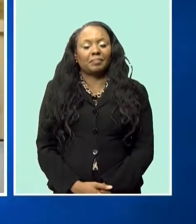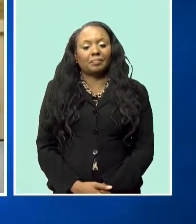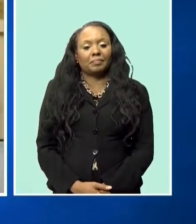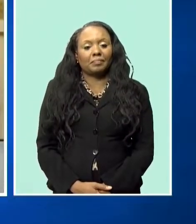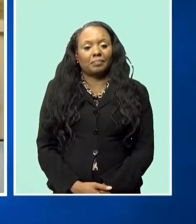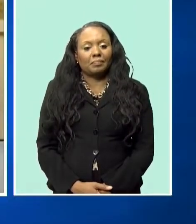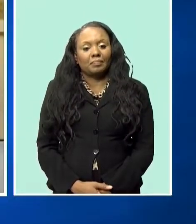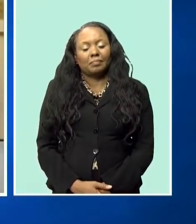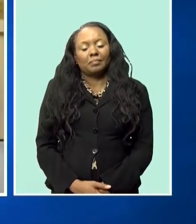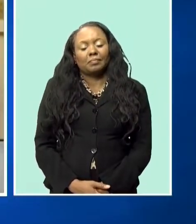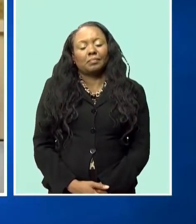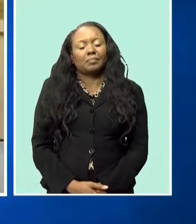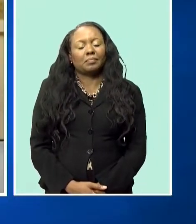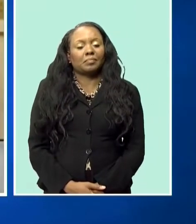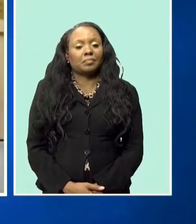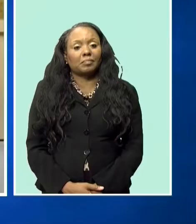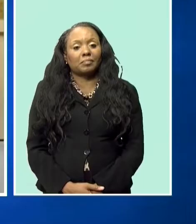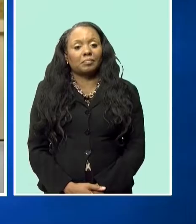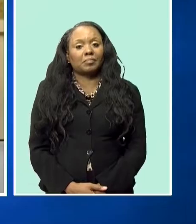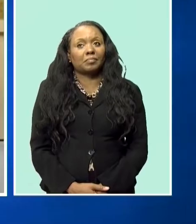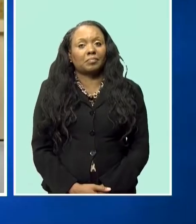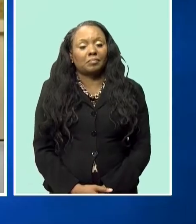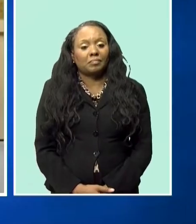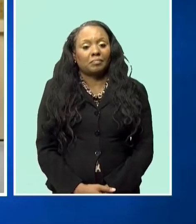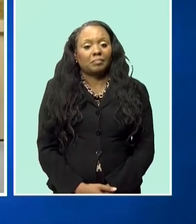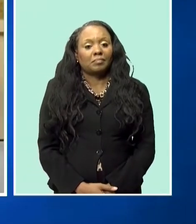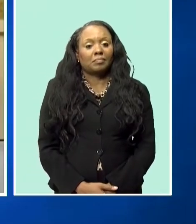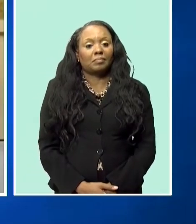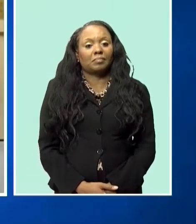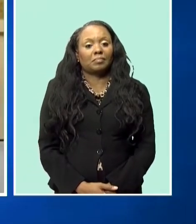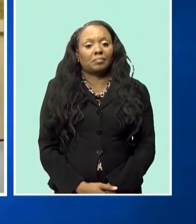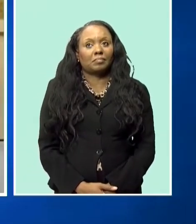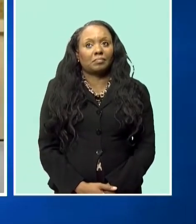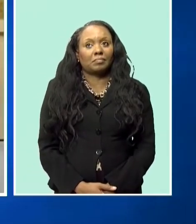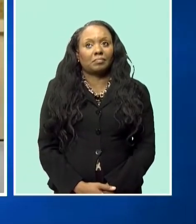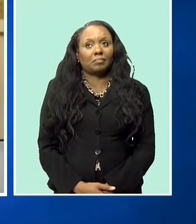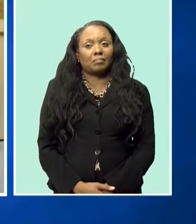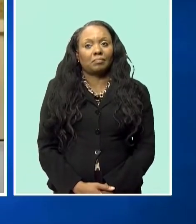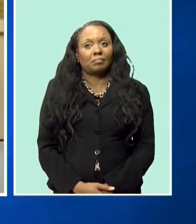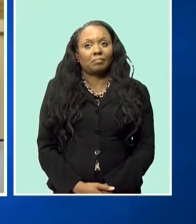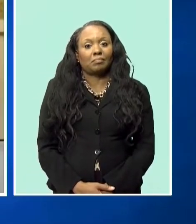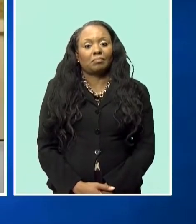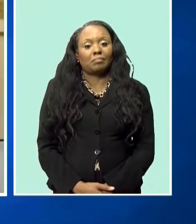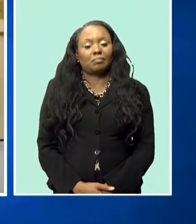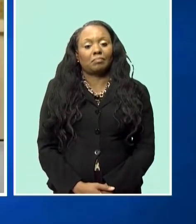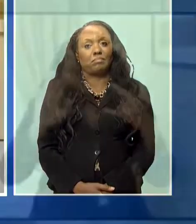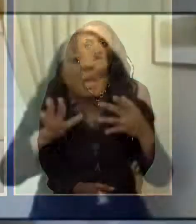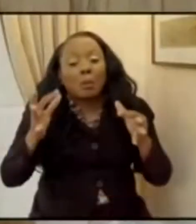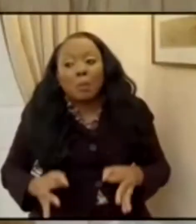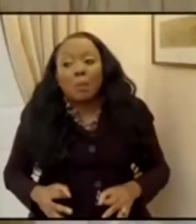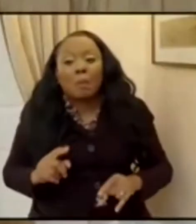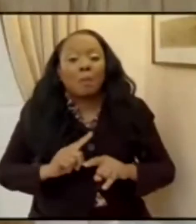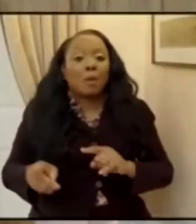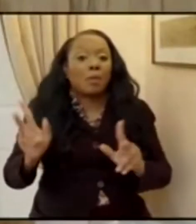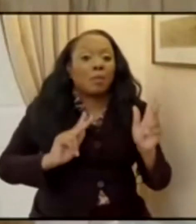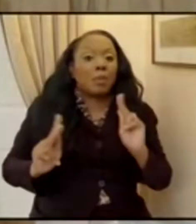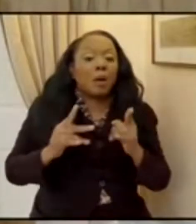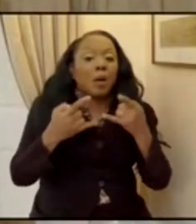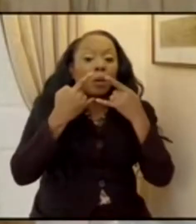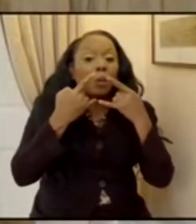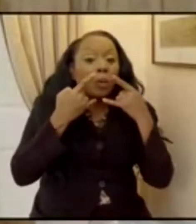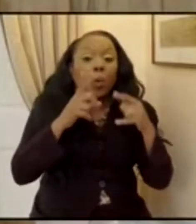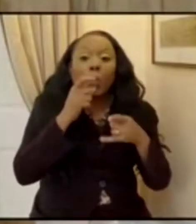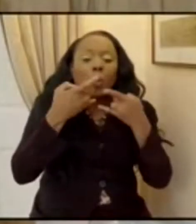masks generally will now be optional. However, mask wearing remains mandatory for persons in nursing